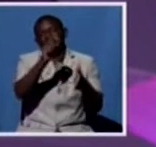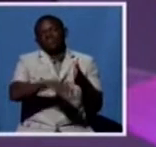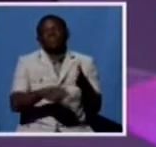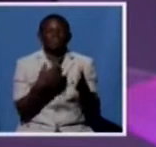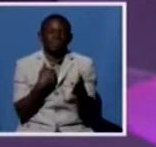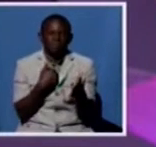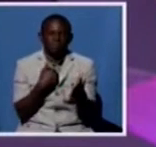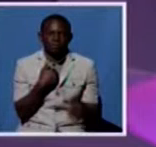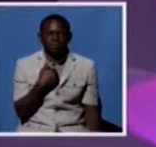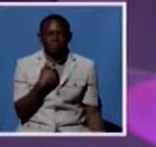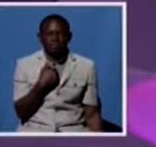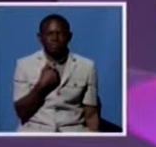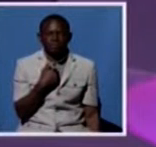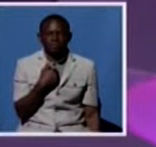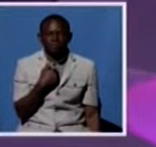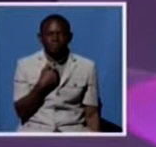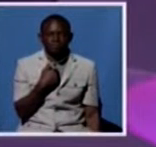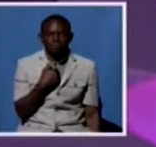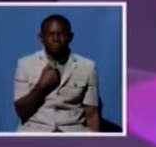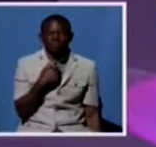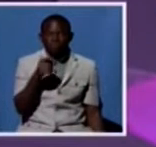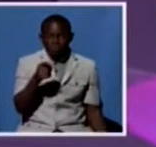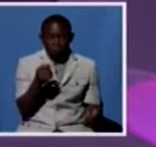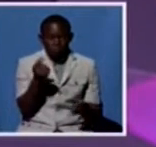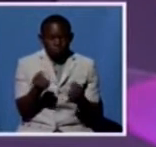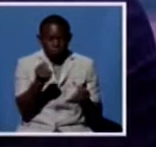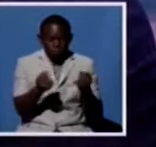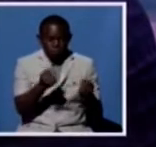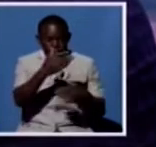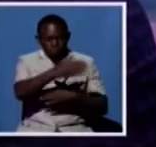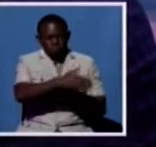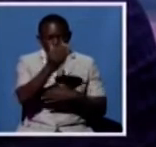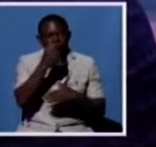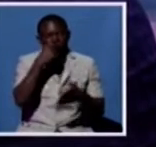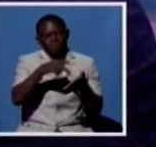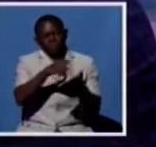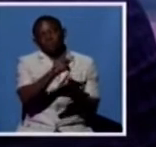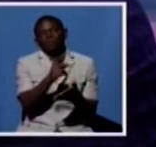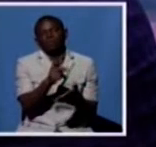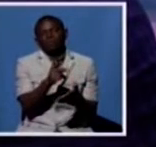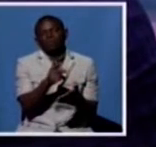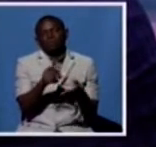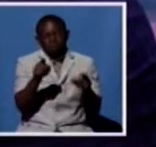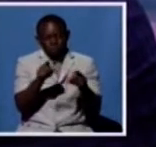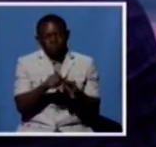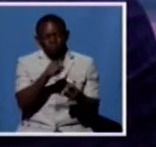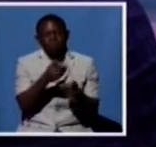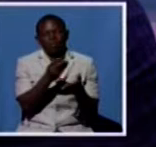use the road, that's when you pay. When you use a section of the road, you pay a toll. That also comes into